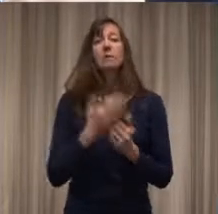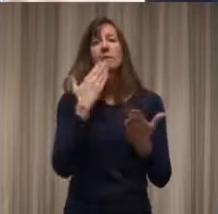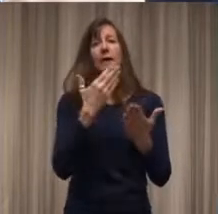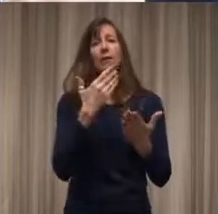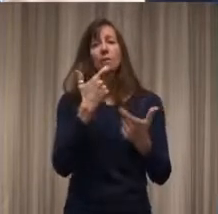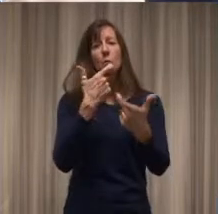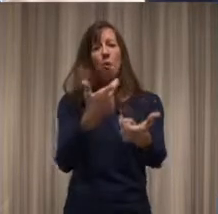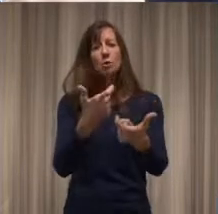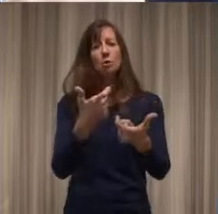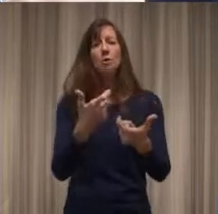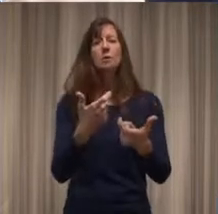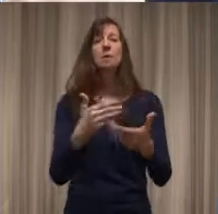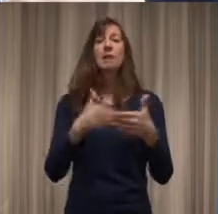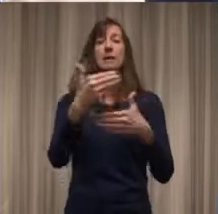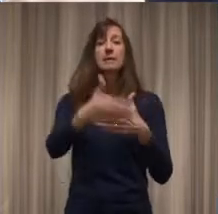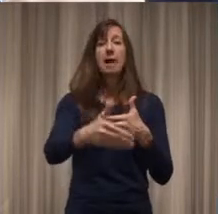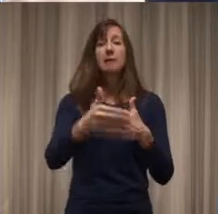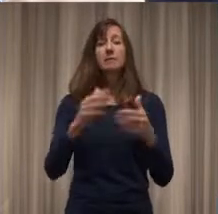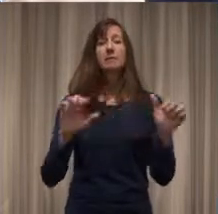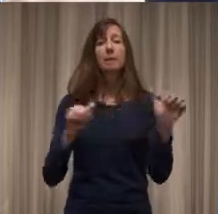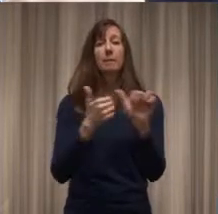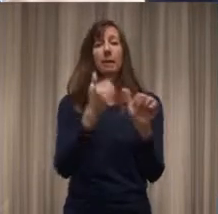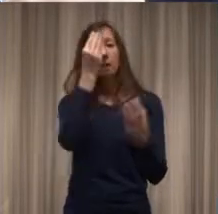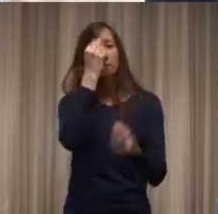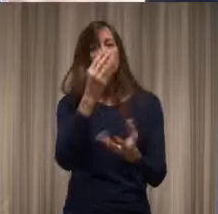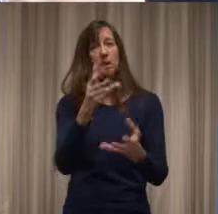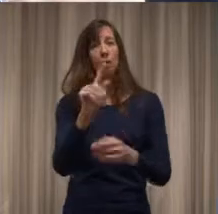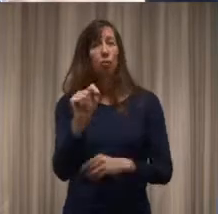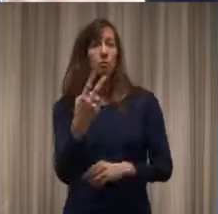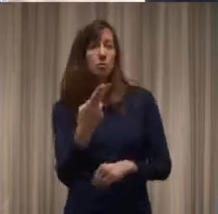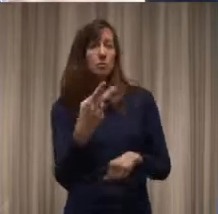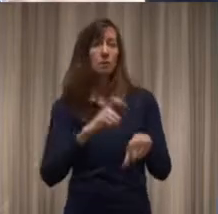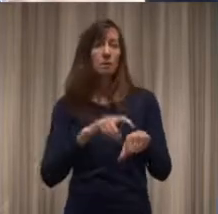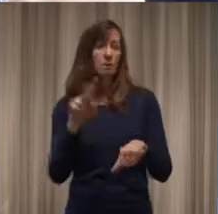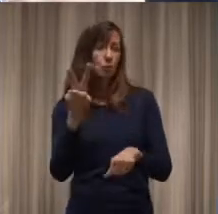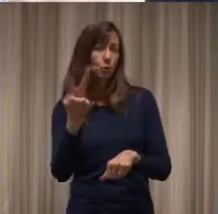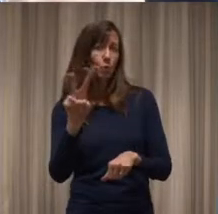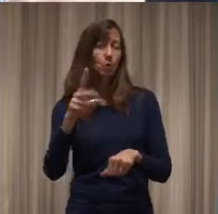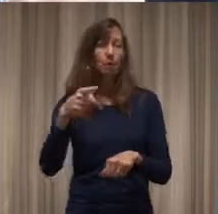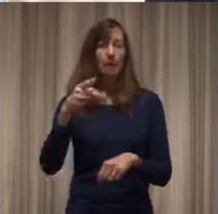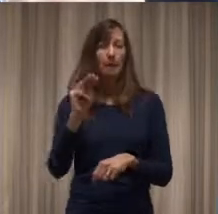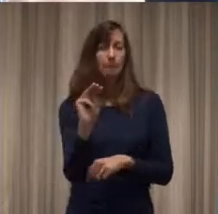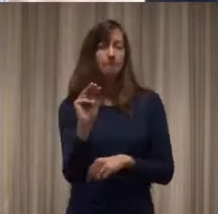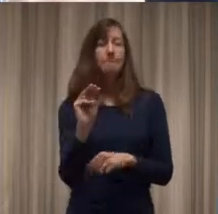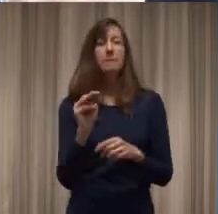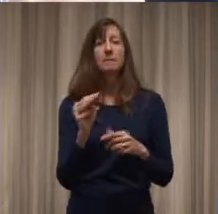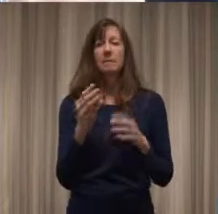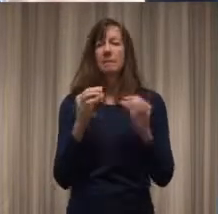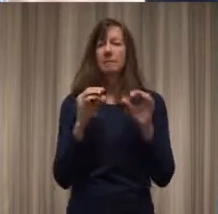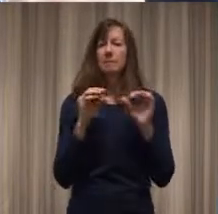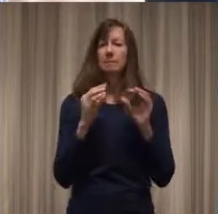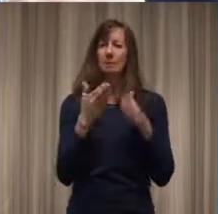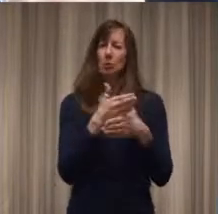3 p.m. And in the meantime, stay safe and healthy, and let's